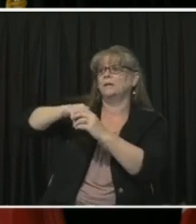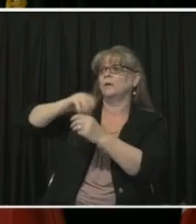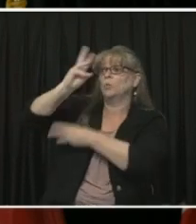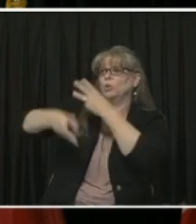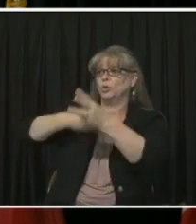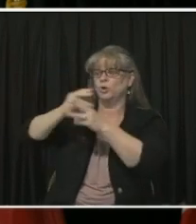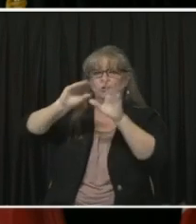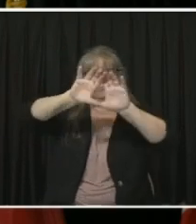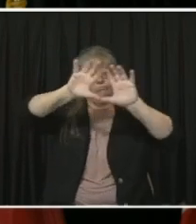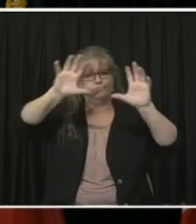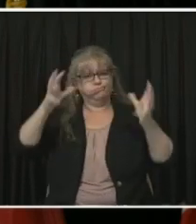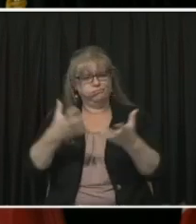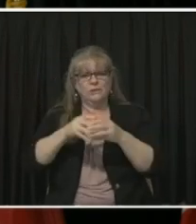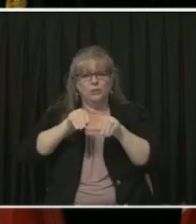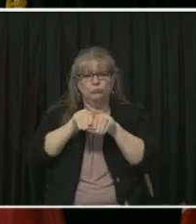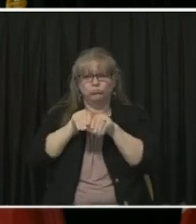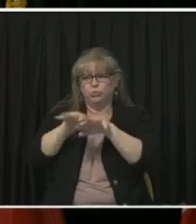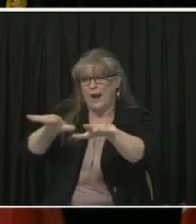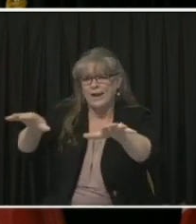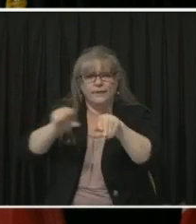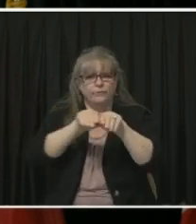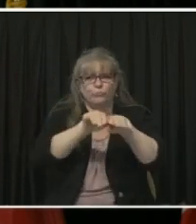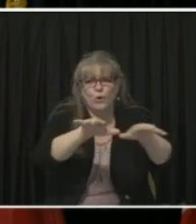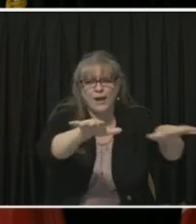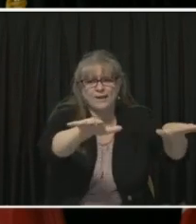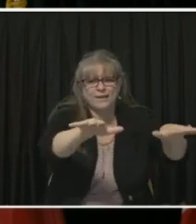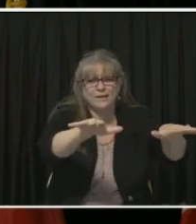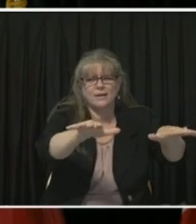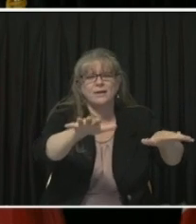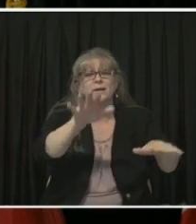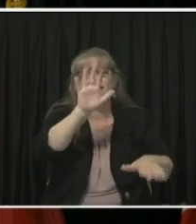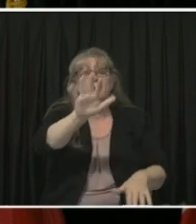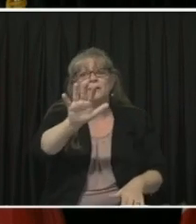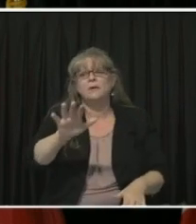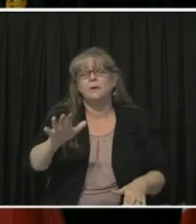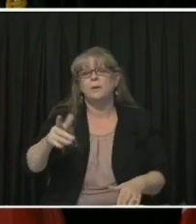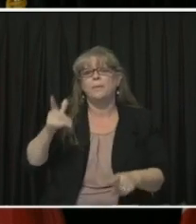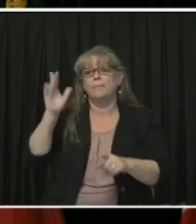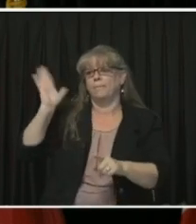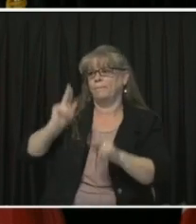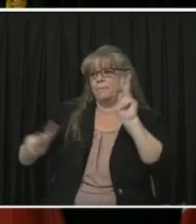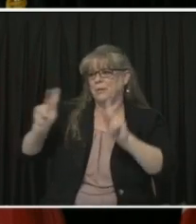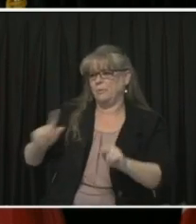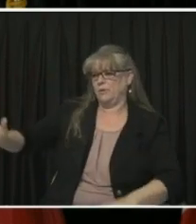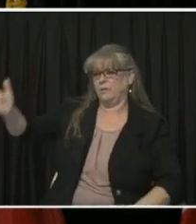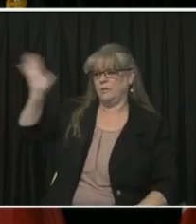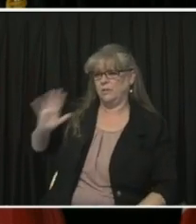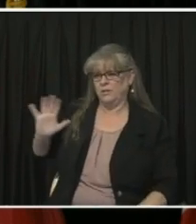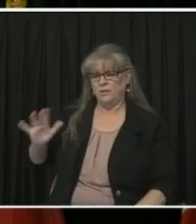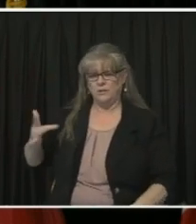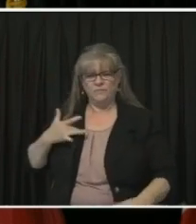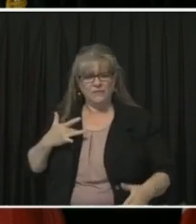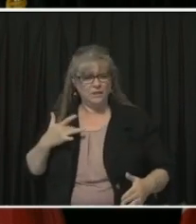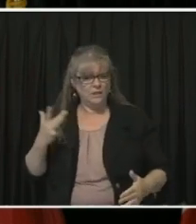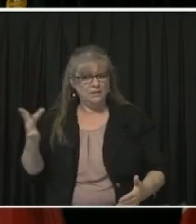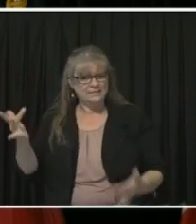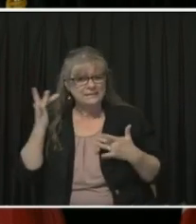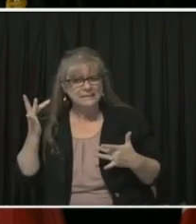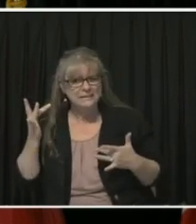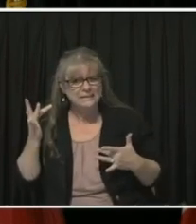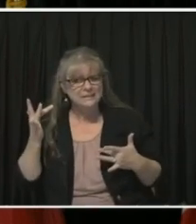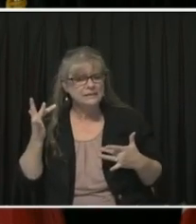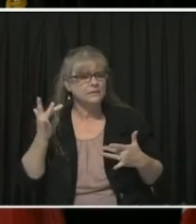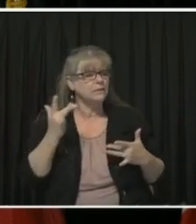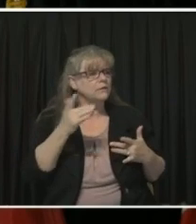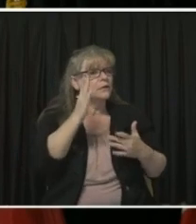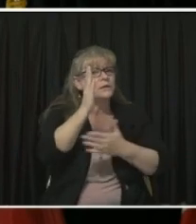as pneumonia symptoms in hospital wards, and the numbers weren't such that the world was on alert yet. So we don't know whether that first